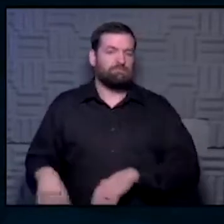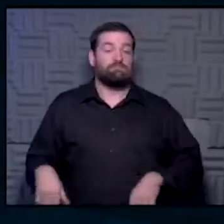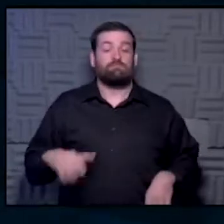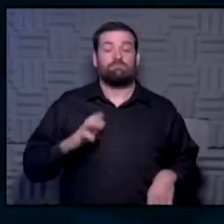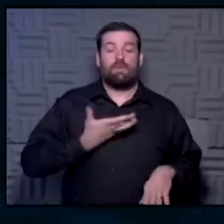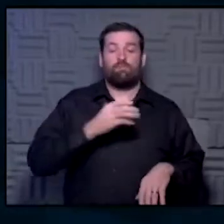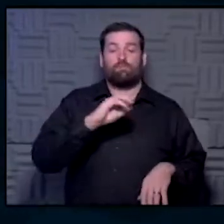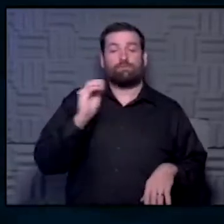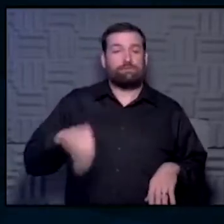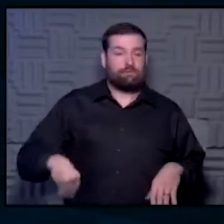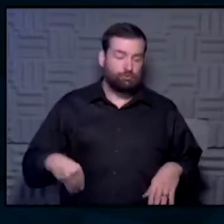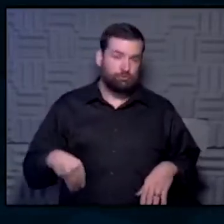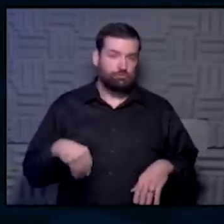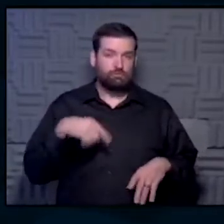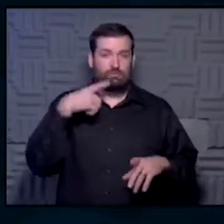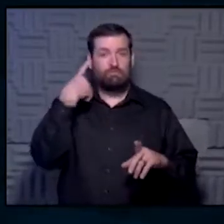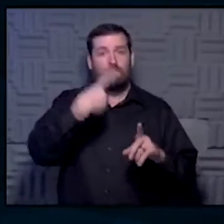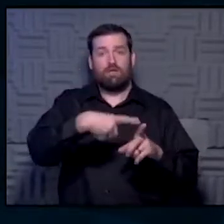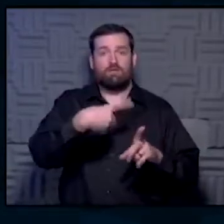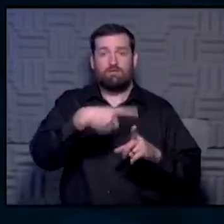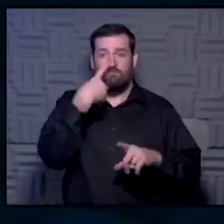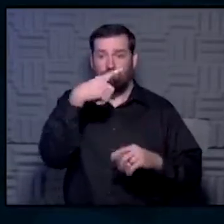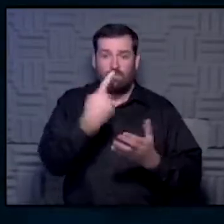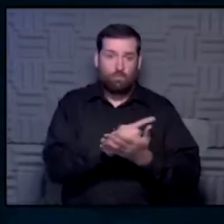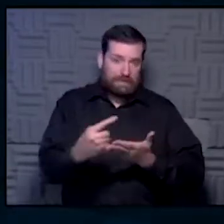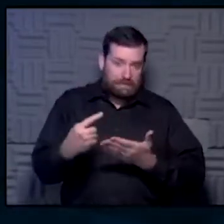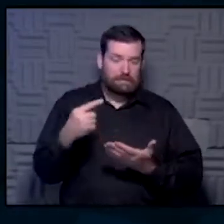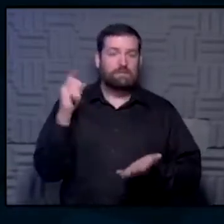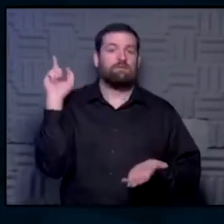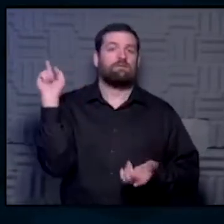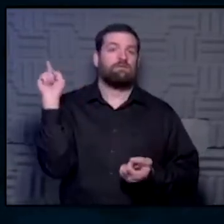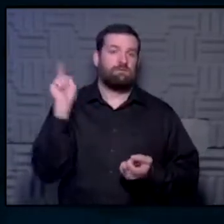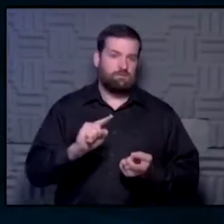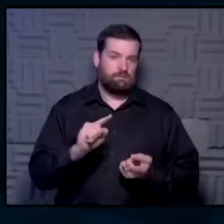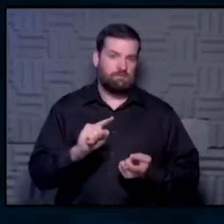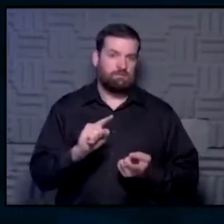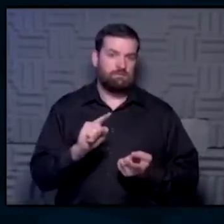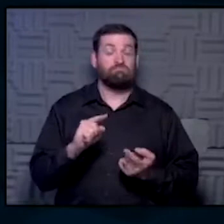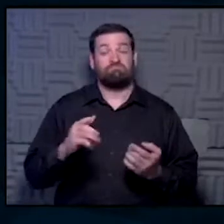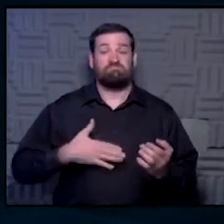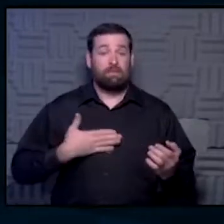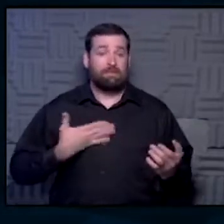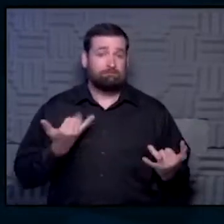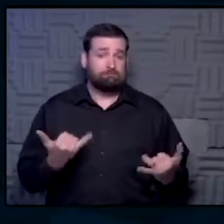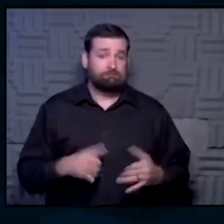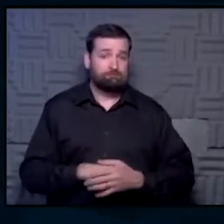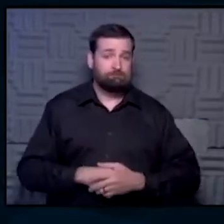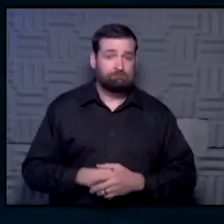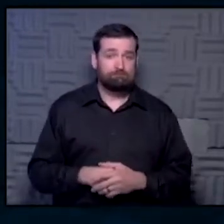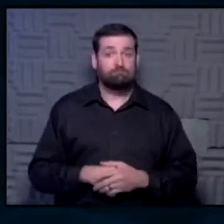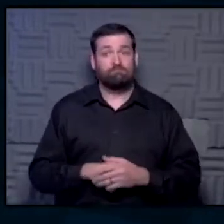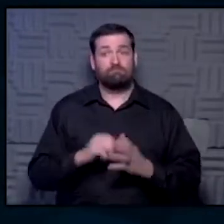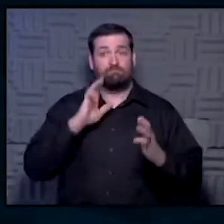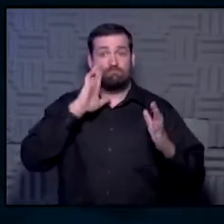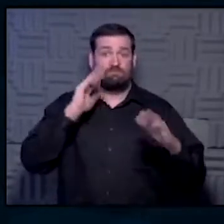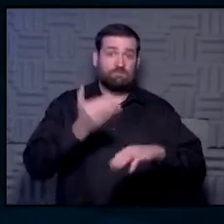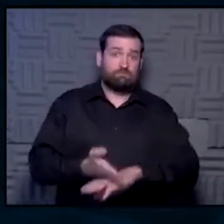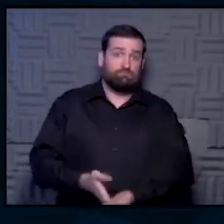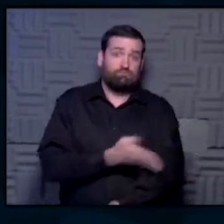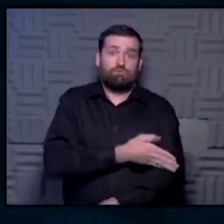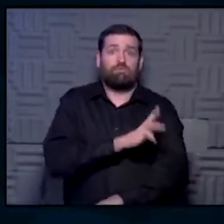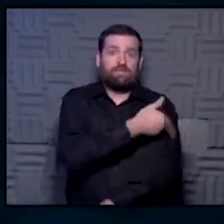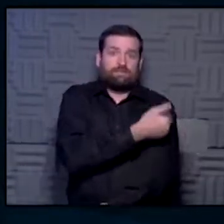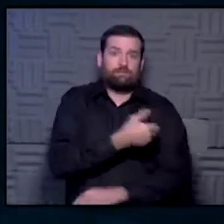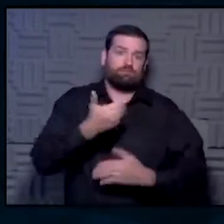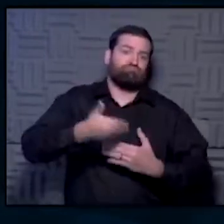percent positive for the week has gone down just a little bit. So we're happy about that. So hopefully that'll improve our hospitalizations as well over the next